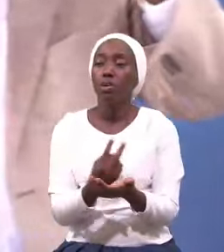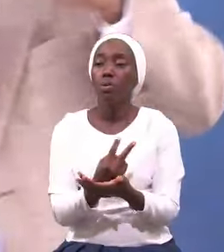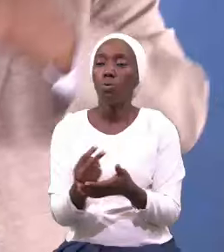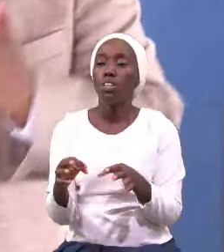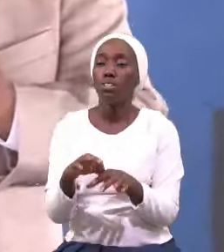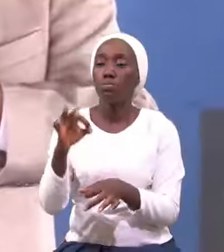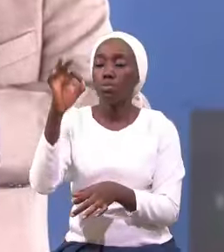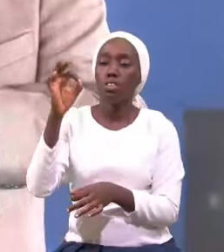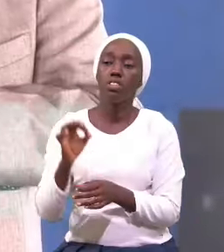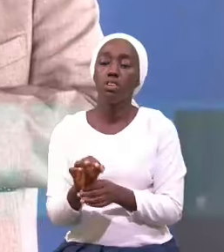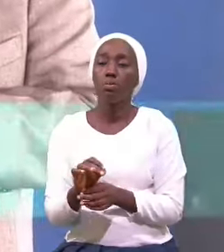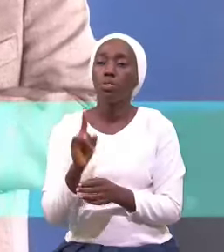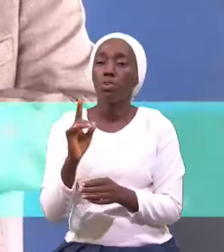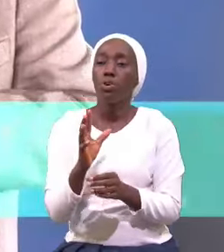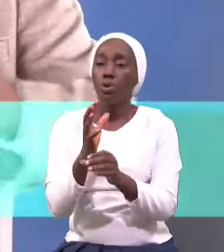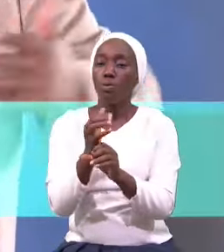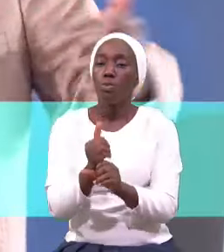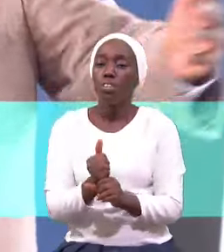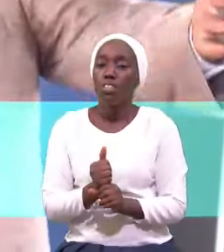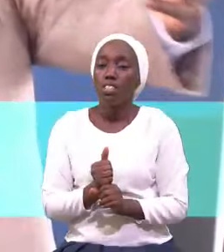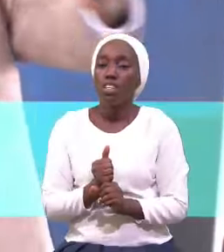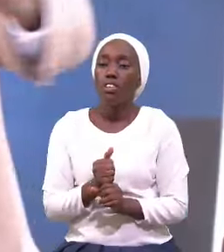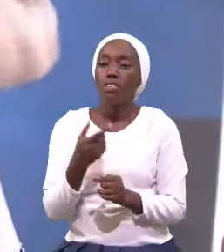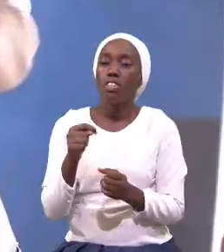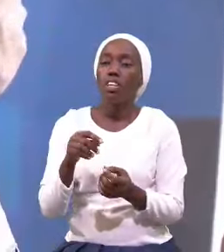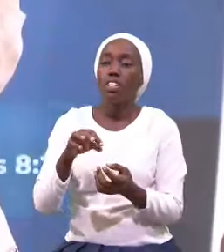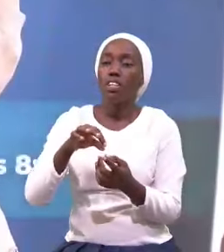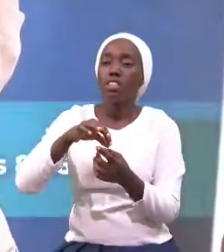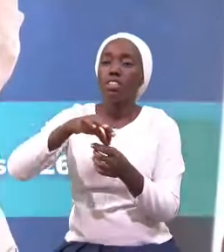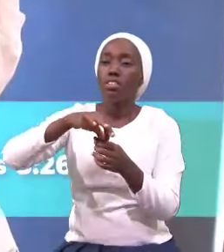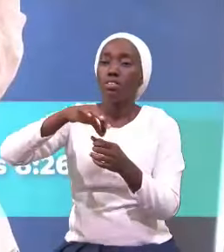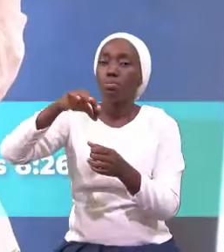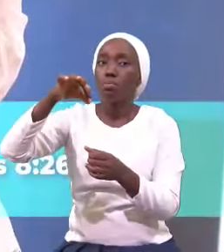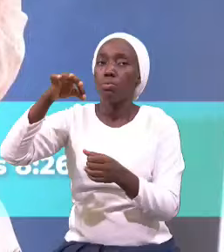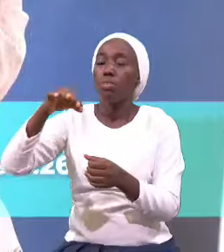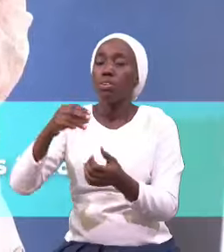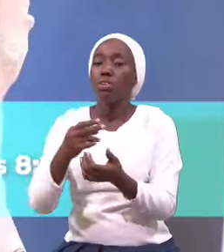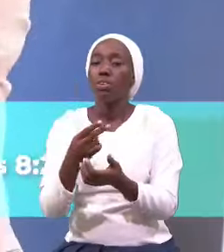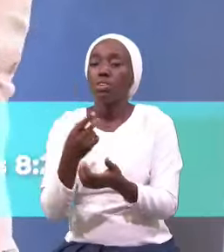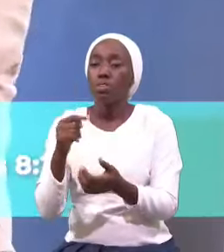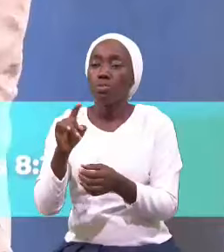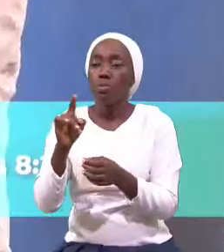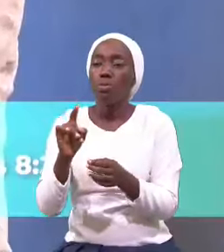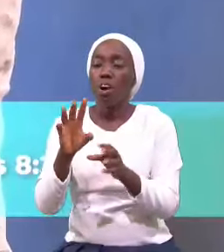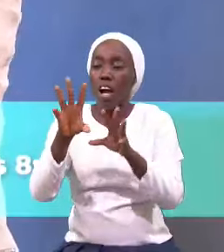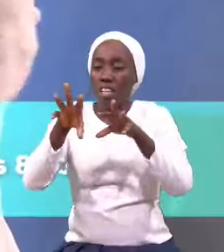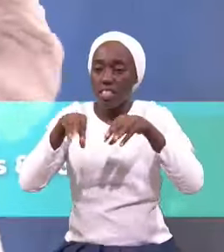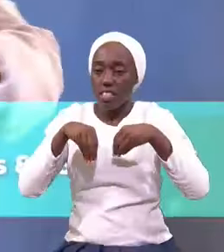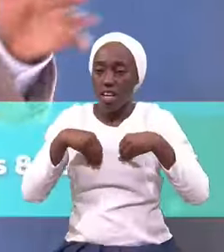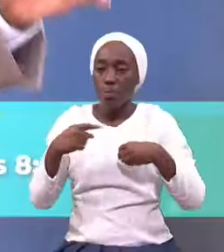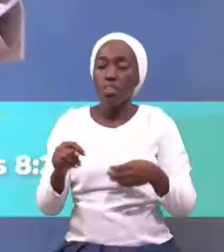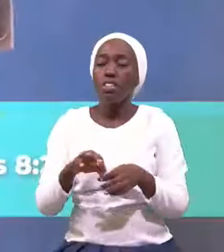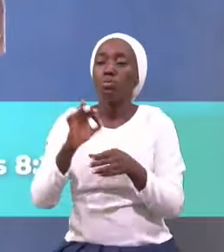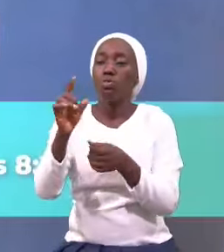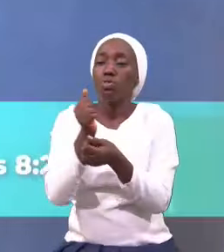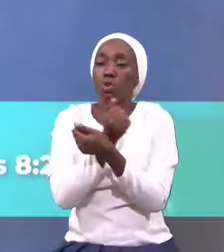You receive the Spirit. You embrace the Spirit. You love the